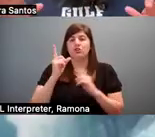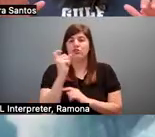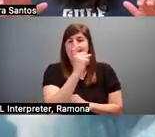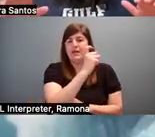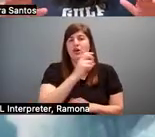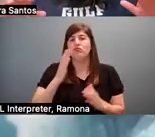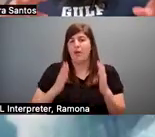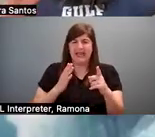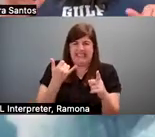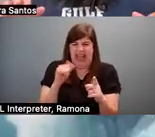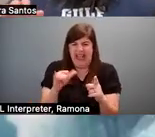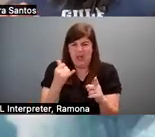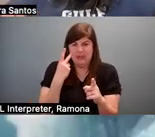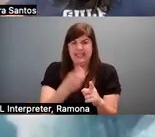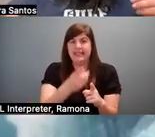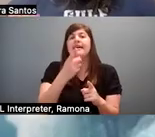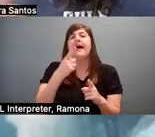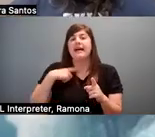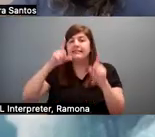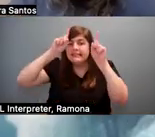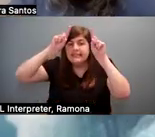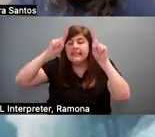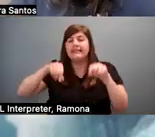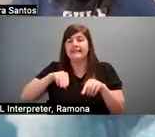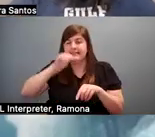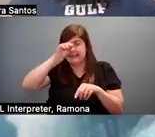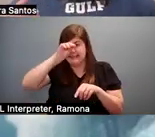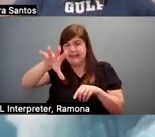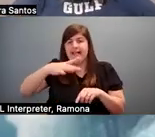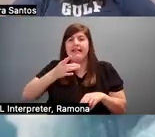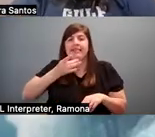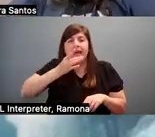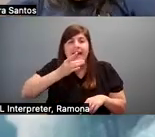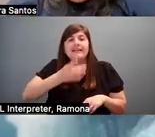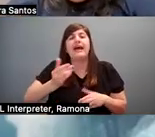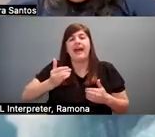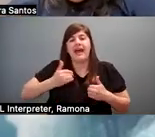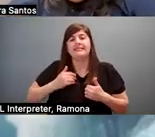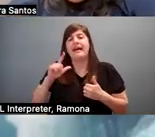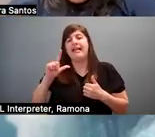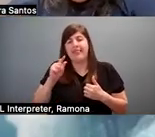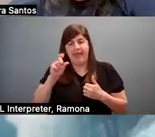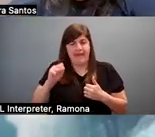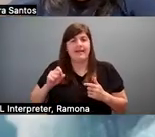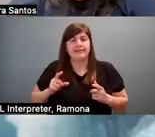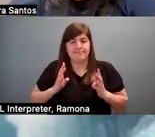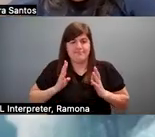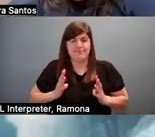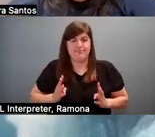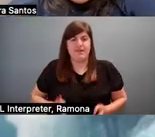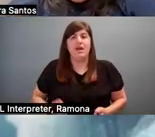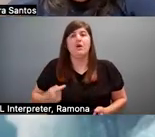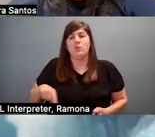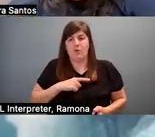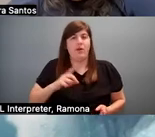yellow fairing, little antennae, it has lights going, it has little legs, and we're going to have a bunch of these,